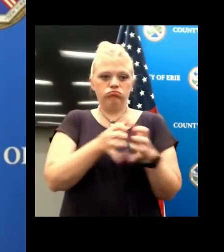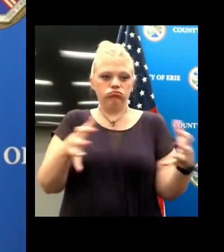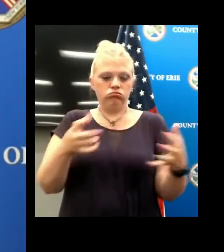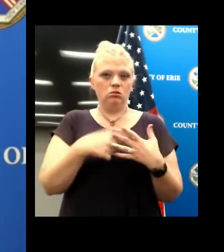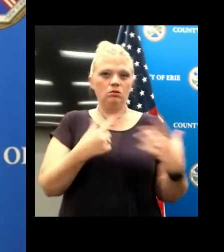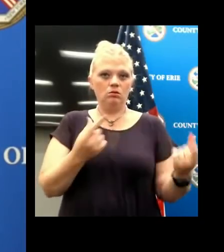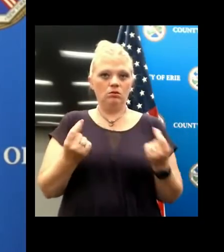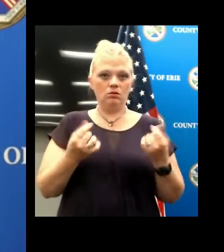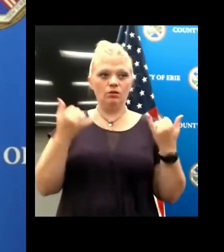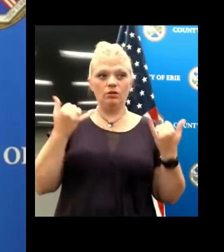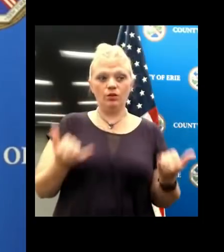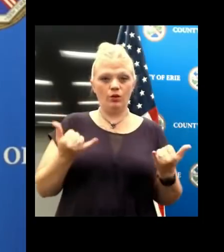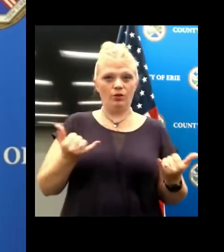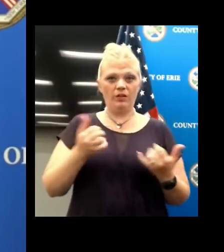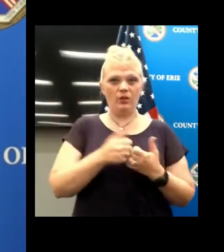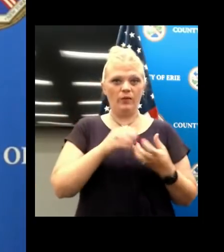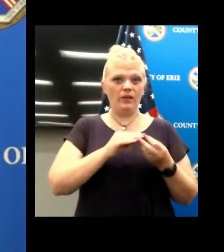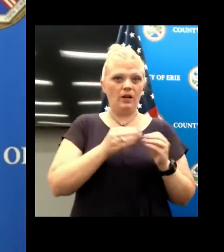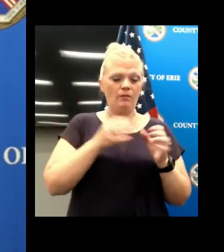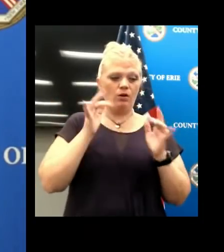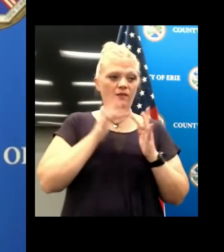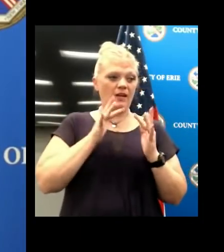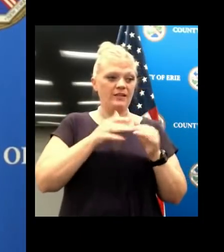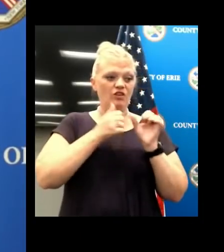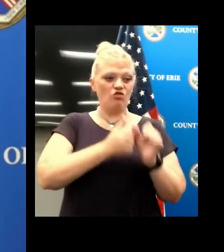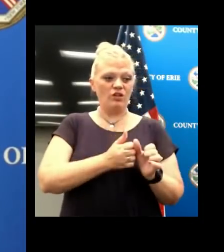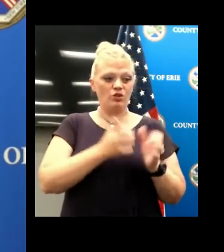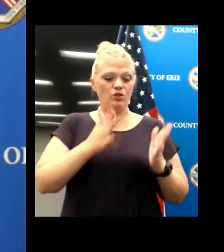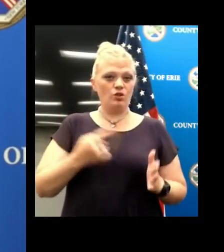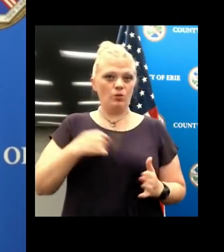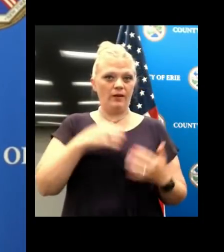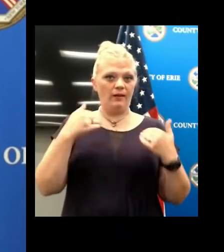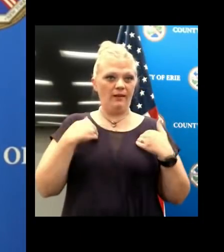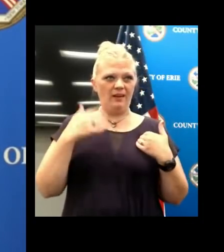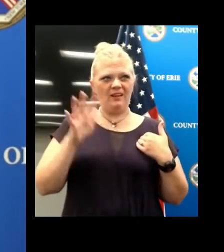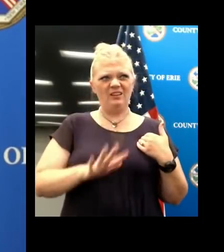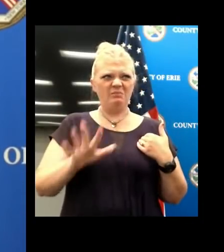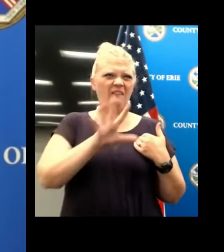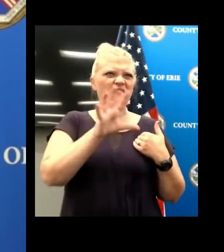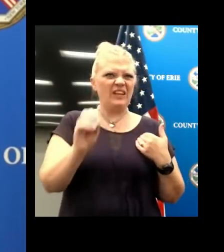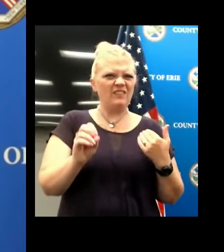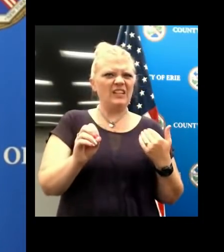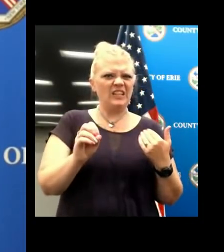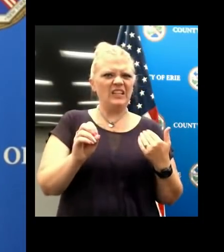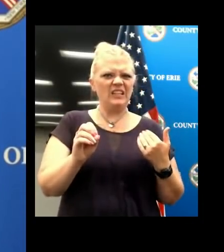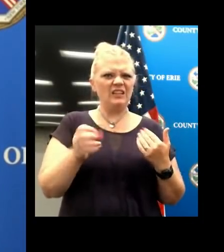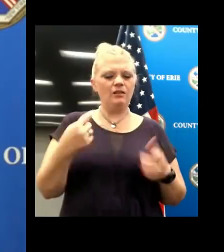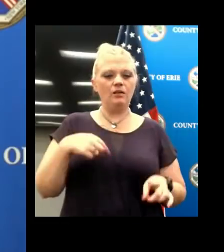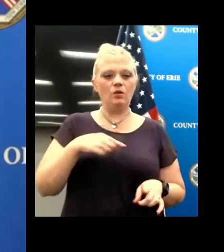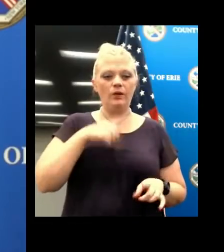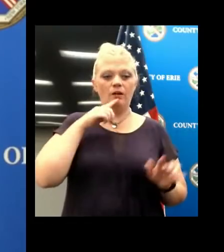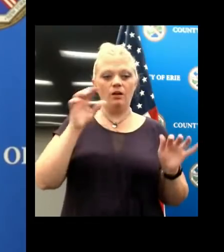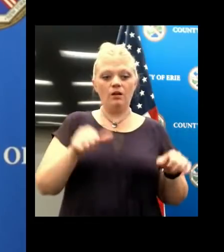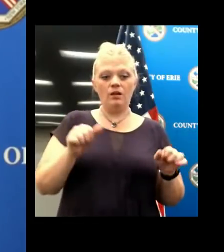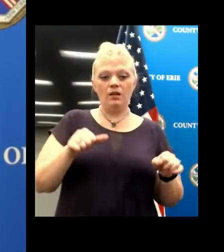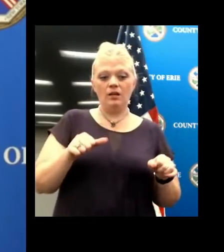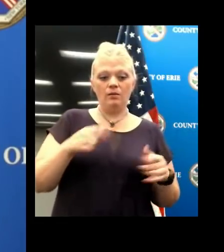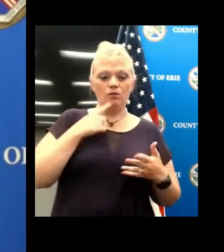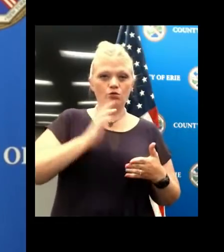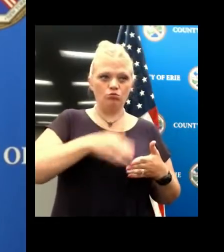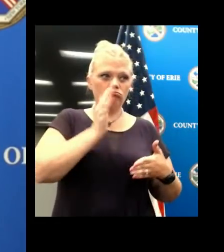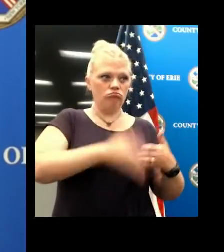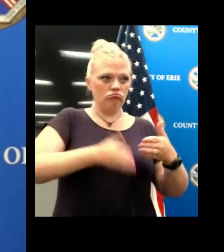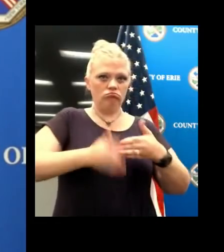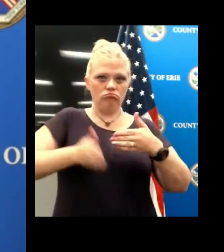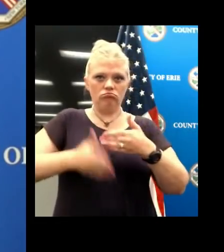doing. Currently, with the number of contact tracers that we have, and we have somewhere around 50, we are able to get the work done. It's